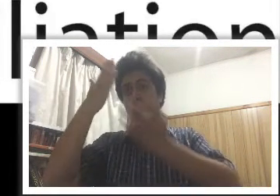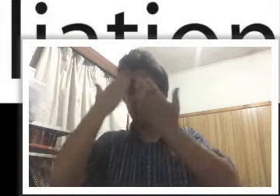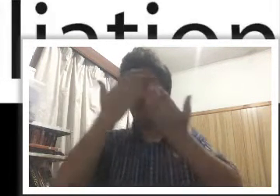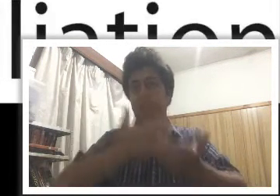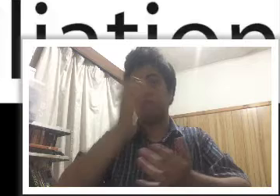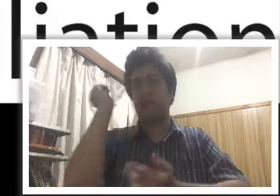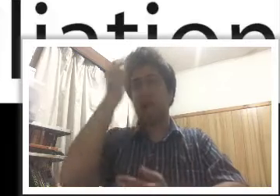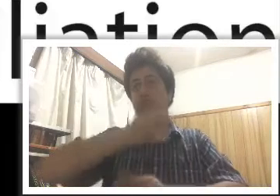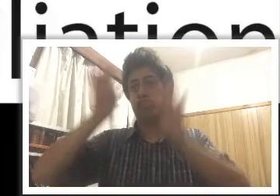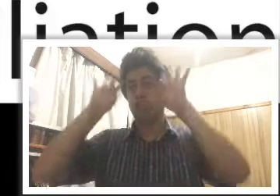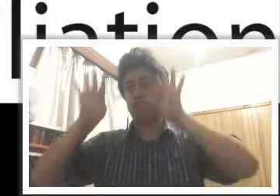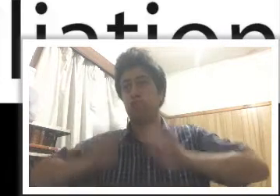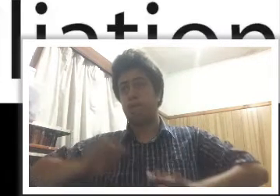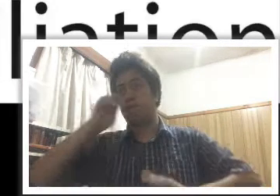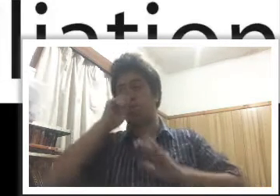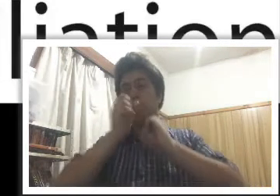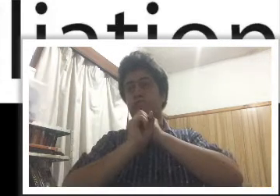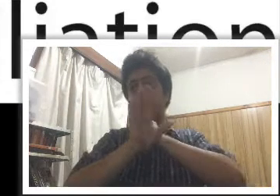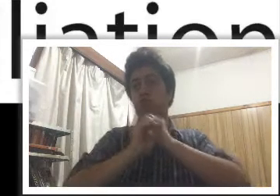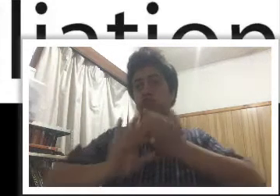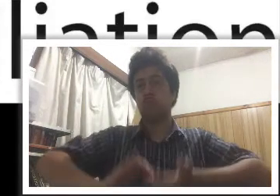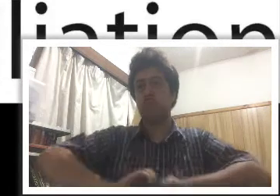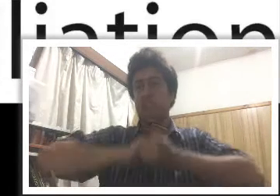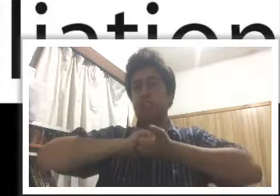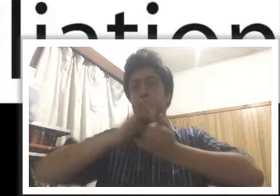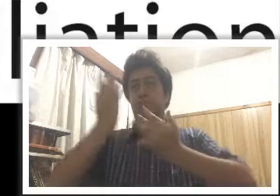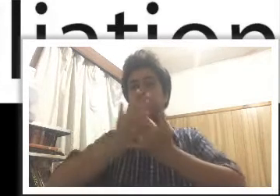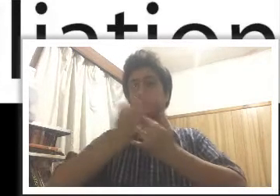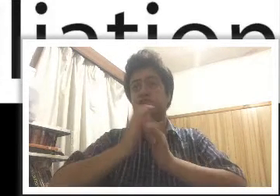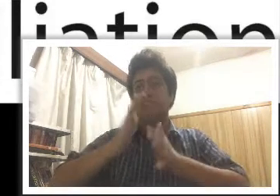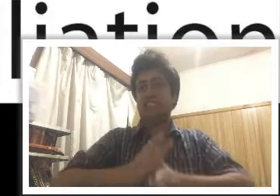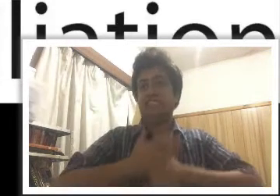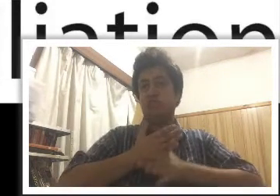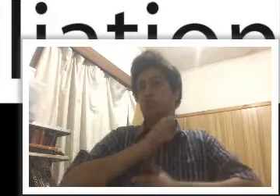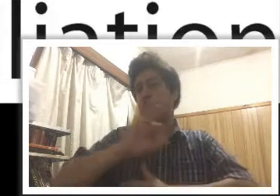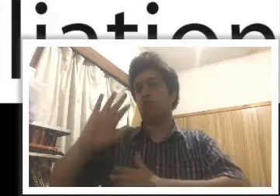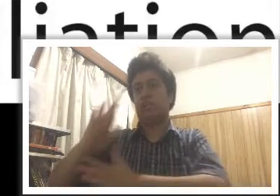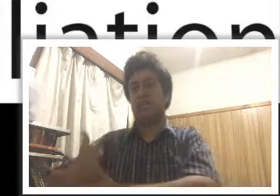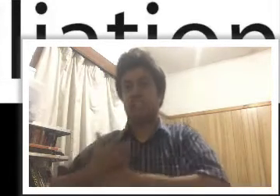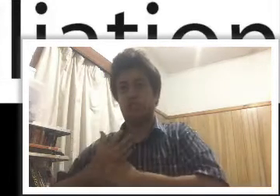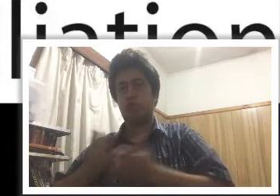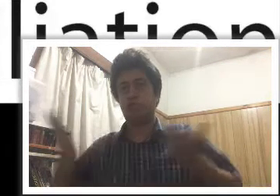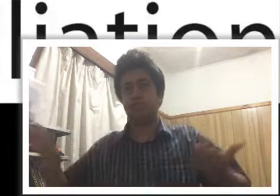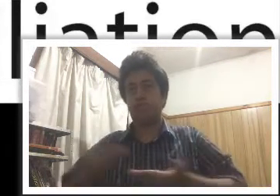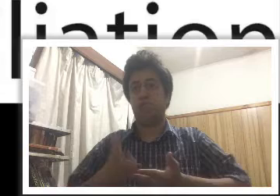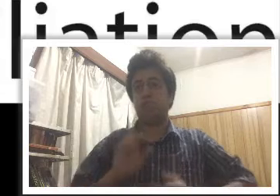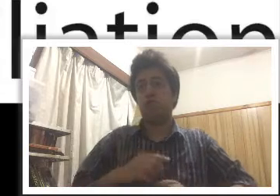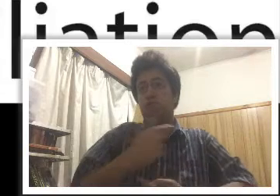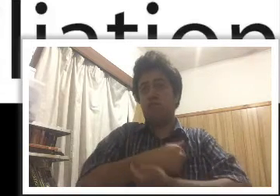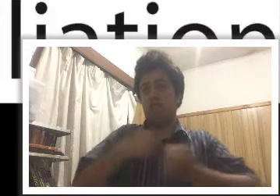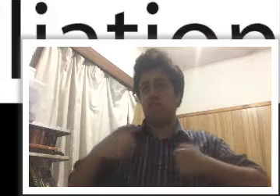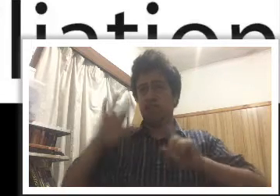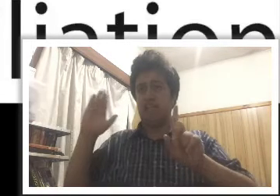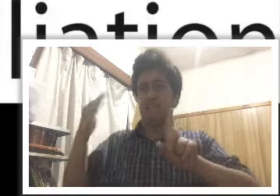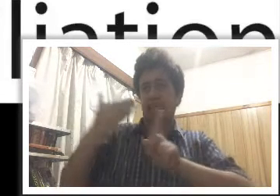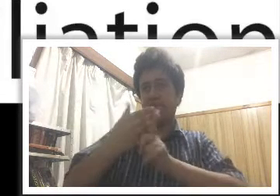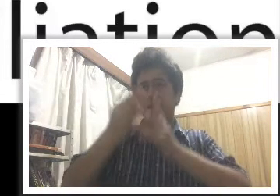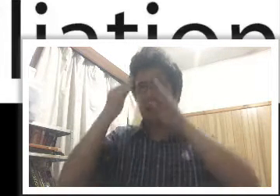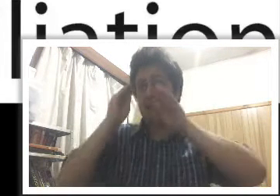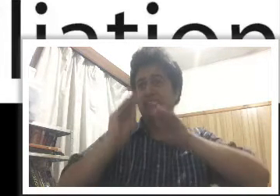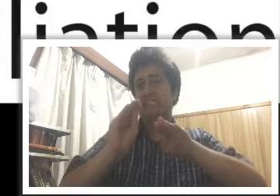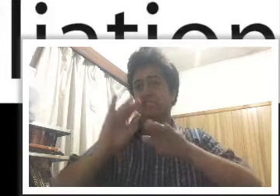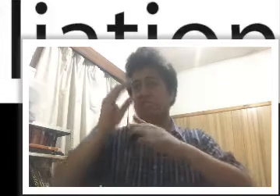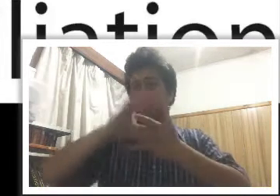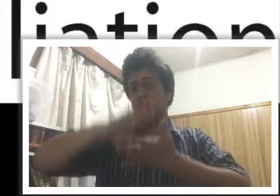Reconciliation, has been developed to provide educators like ourselves with resources to meet standards 1.4 and 2.4